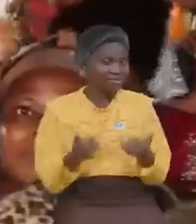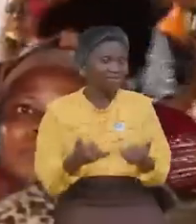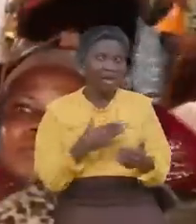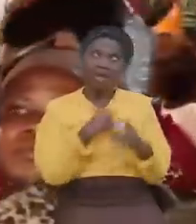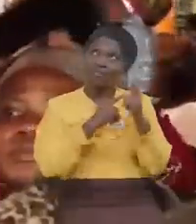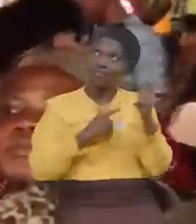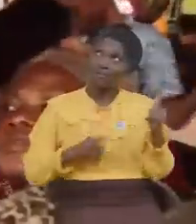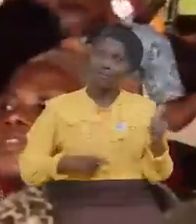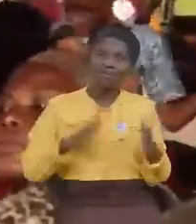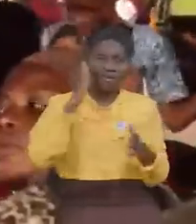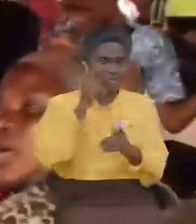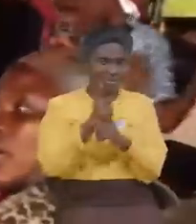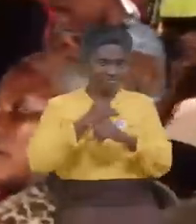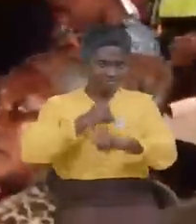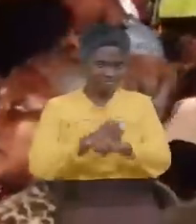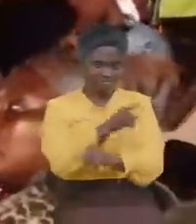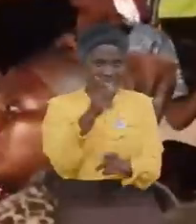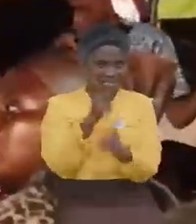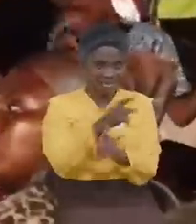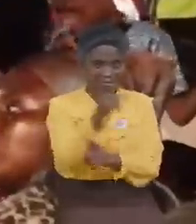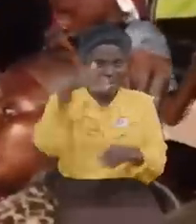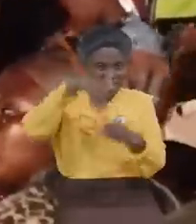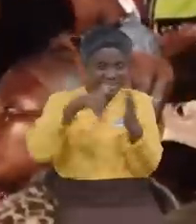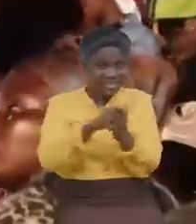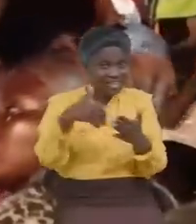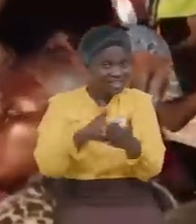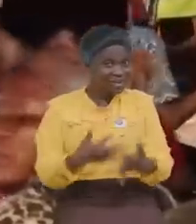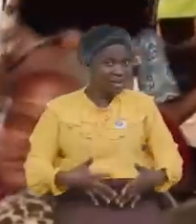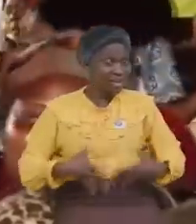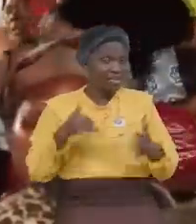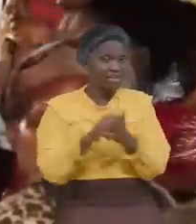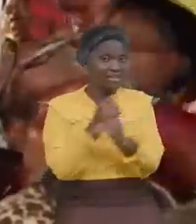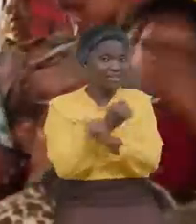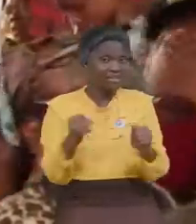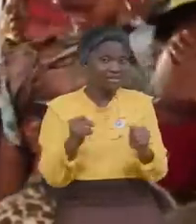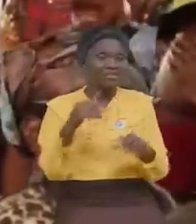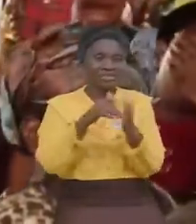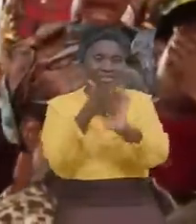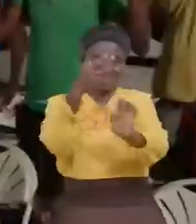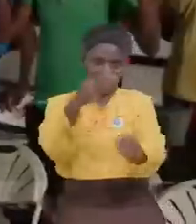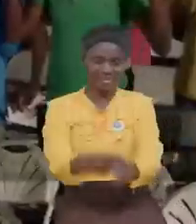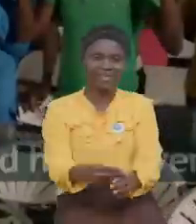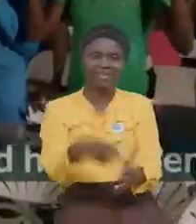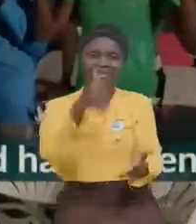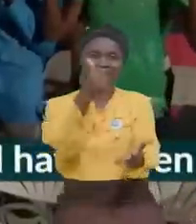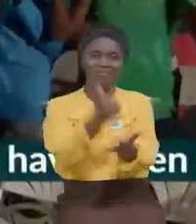will secure you and keep you in that new life, in that salvation, in Jesus'